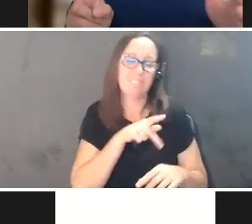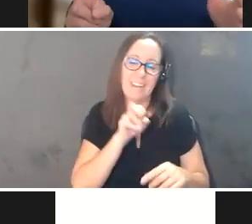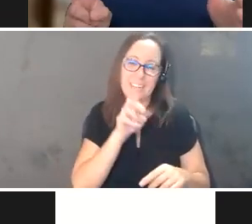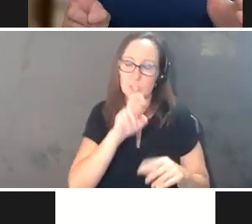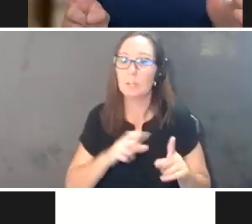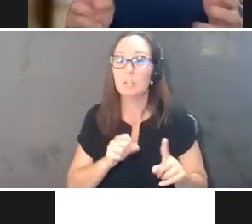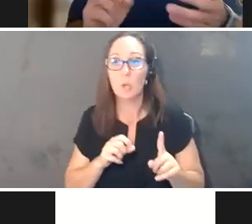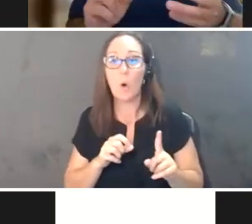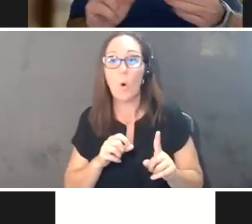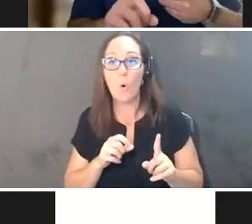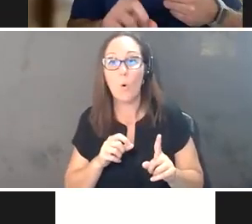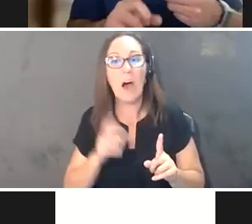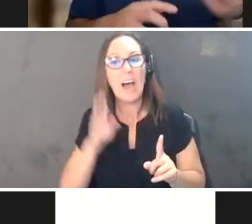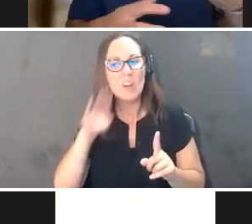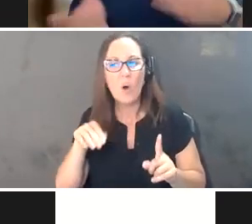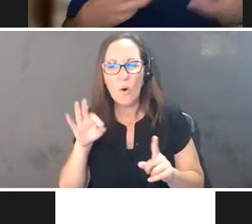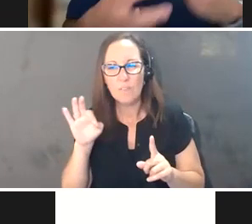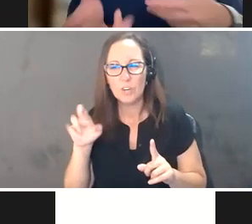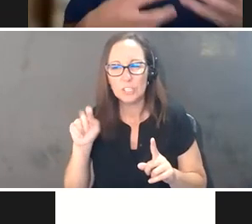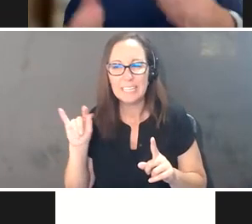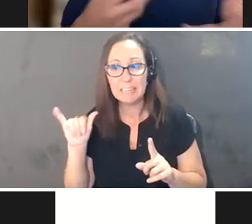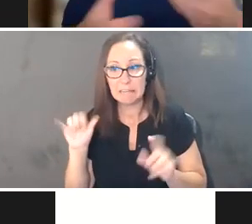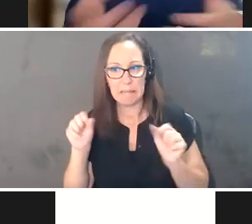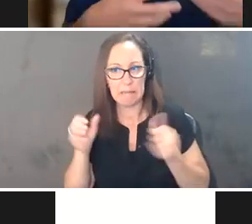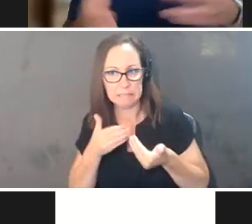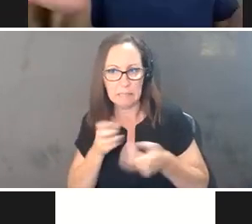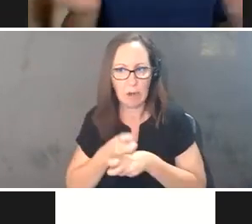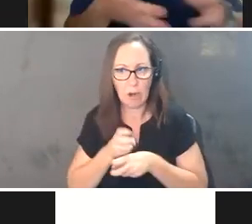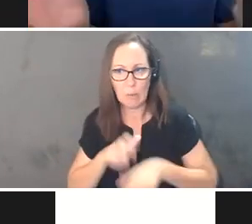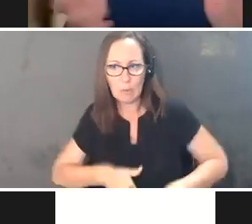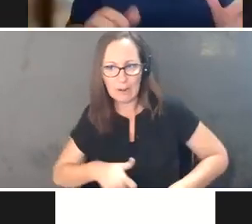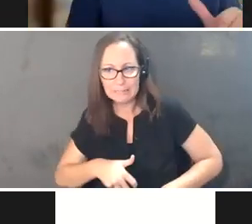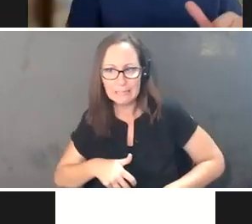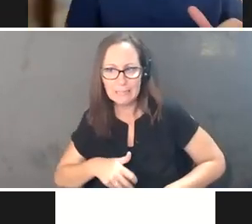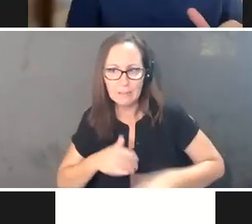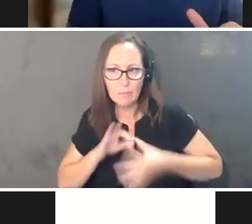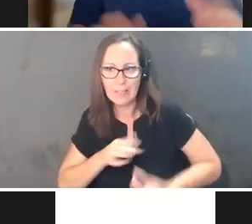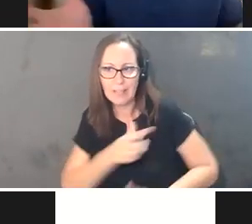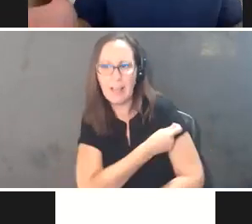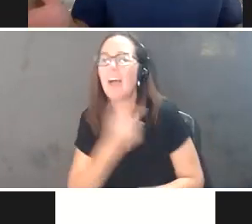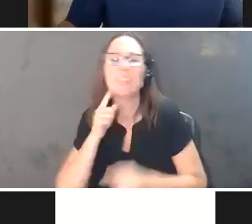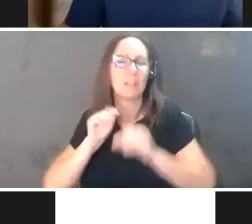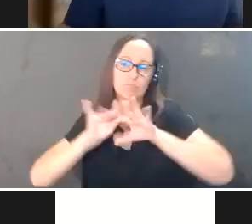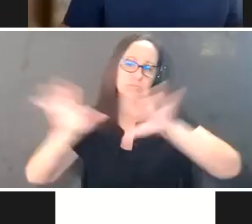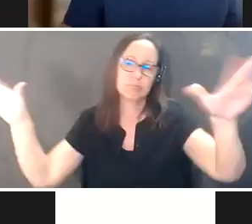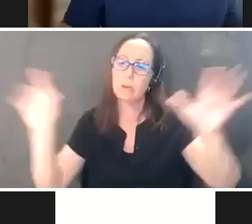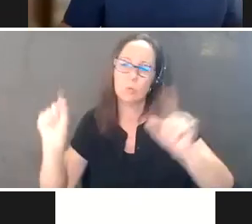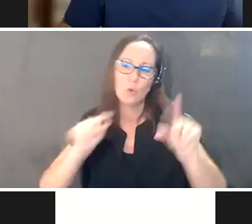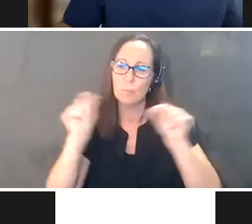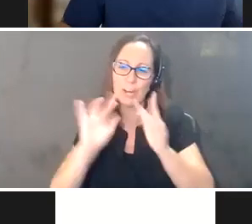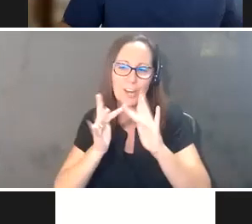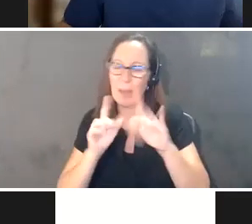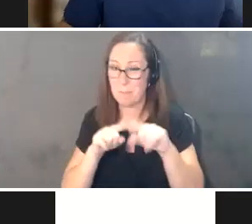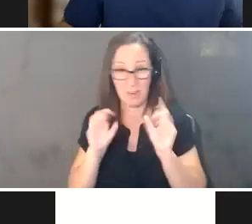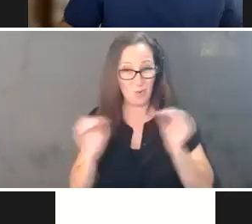some concerns about fertility, but it kind of came from, I think, misinformation that just spread like a rumor on the internet, but we haven't seen any problems with